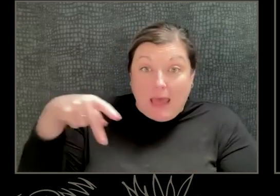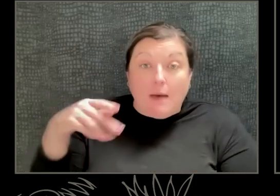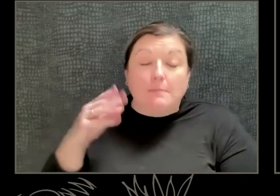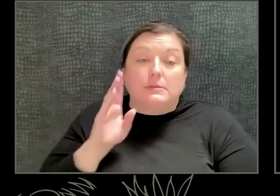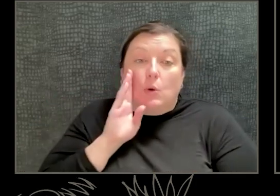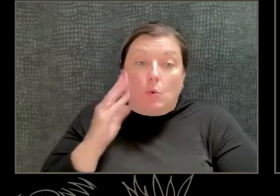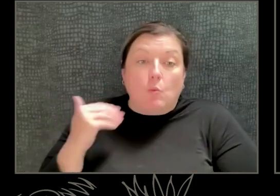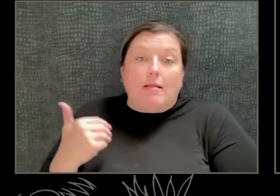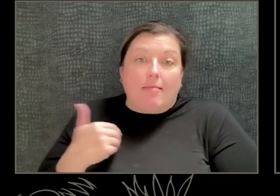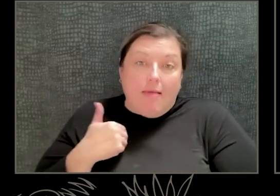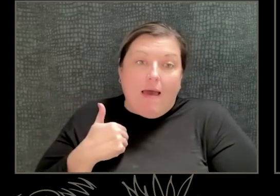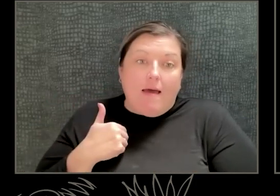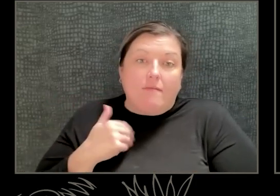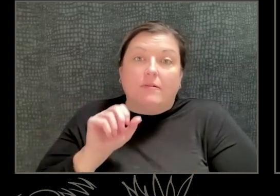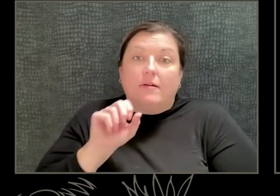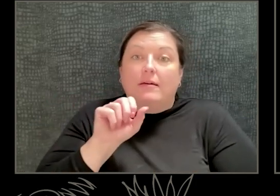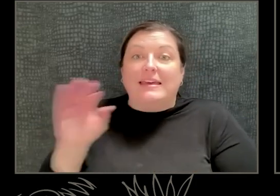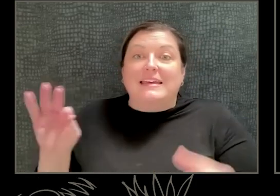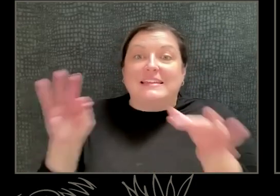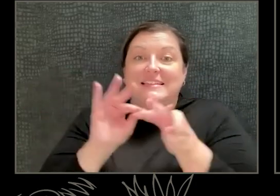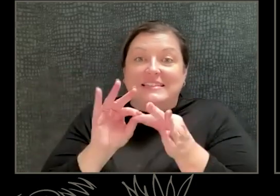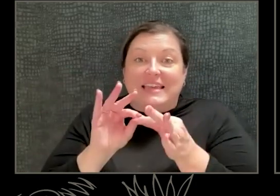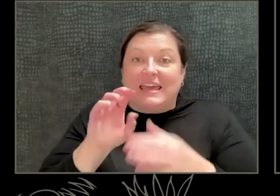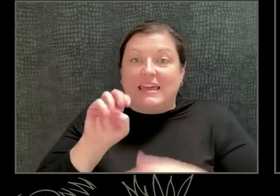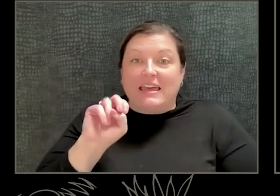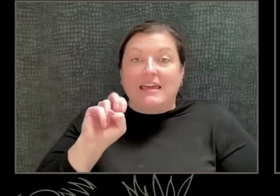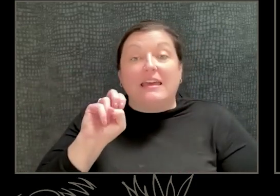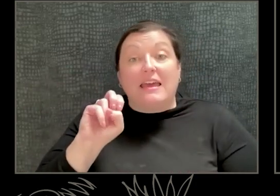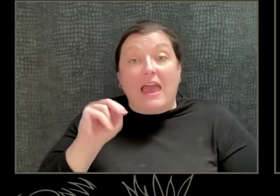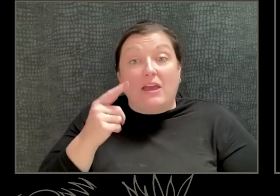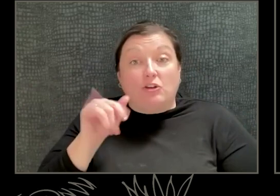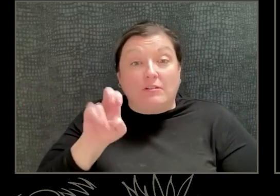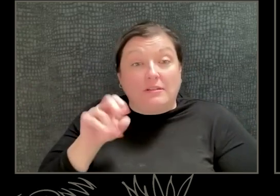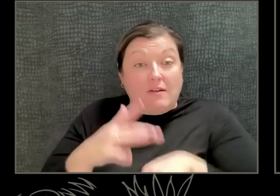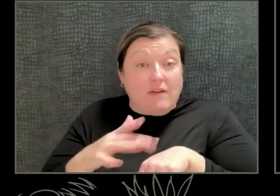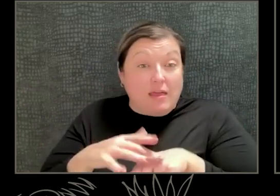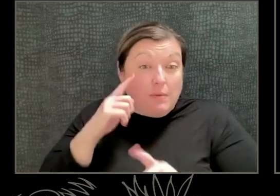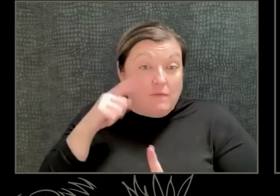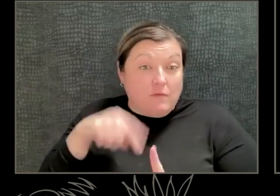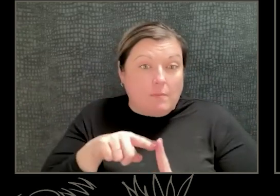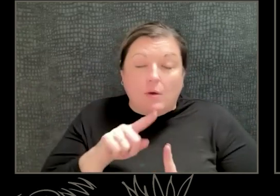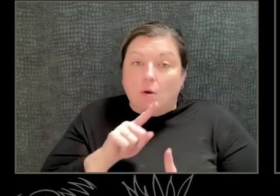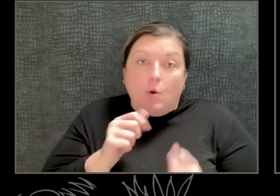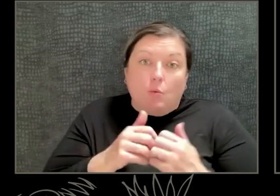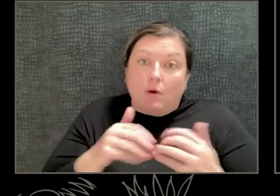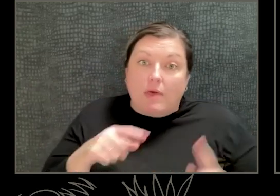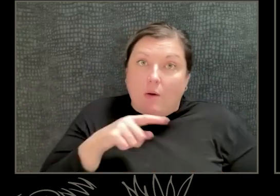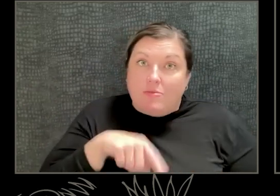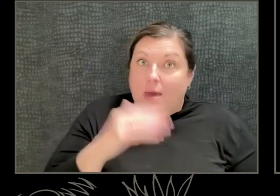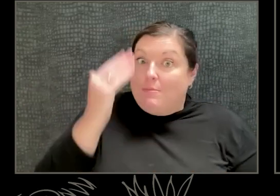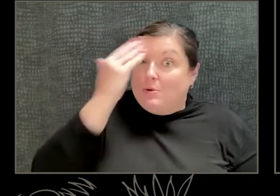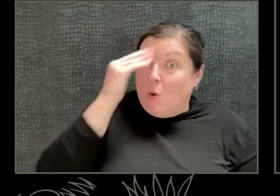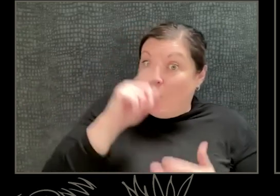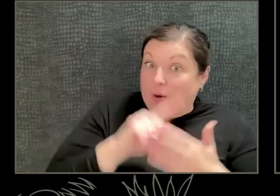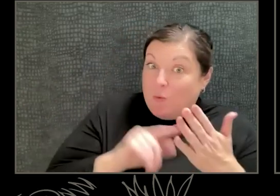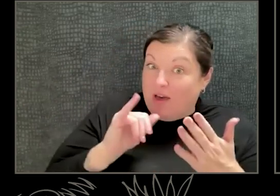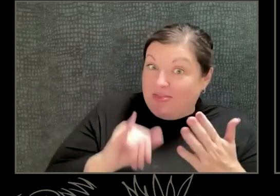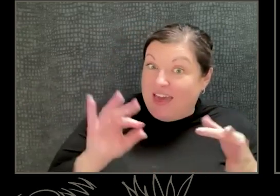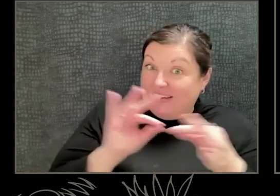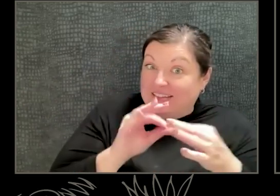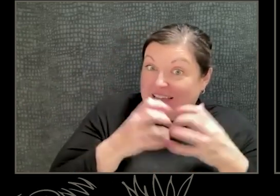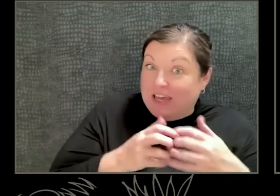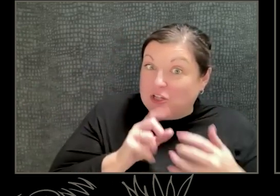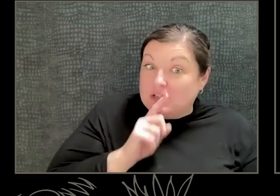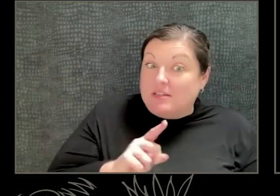to have sync engines available to them without them even really knowing what a sync engine is. I hope that platforms